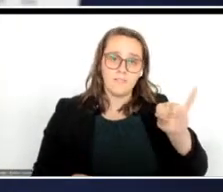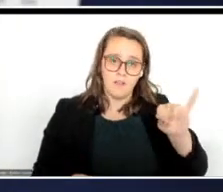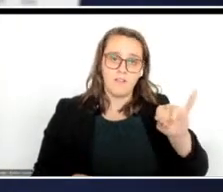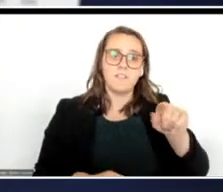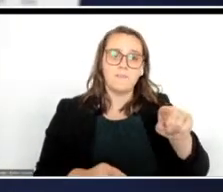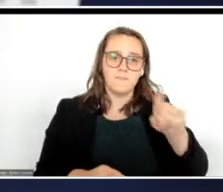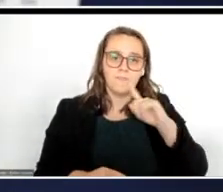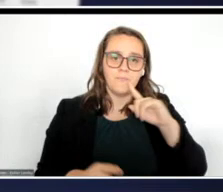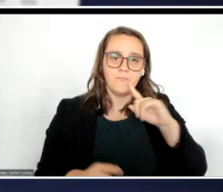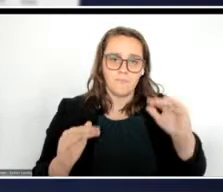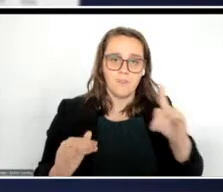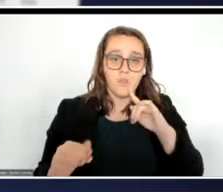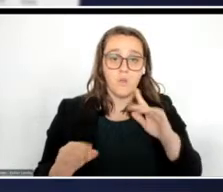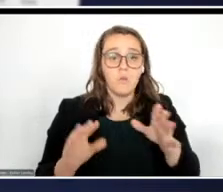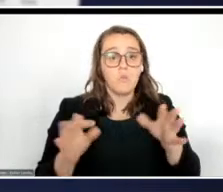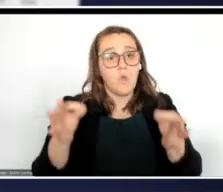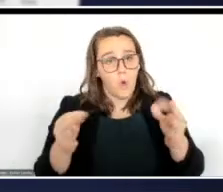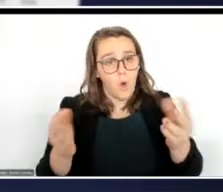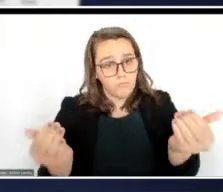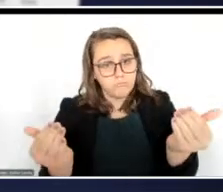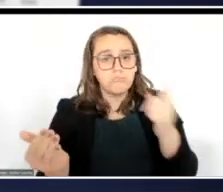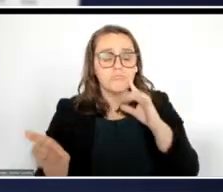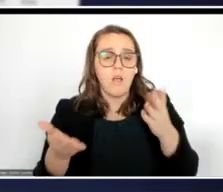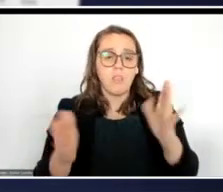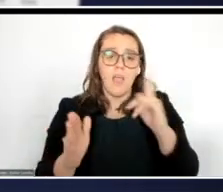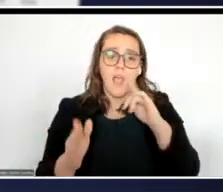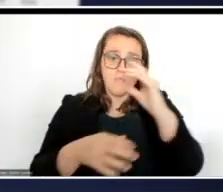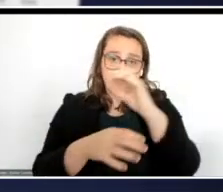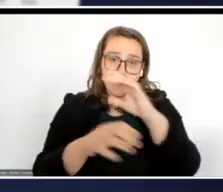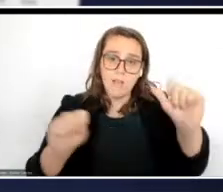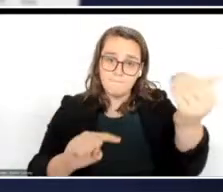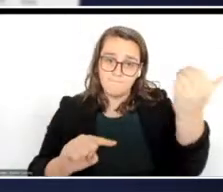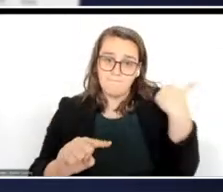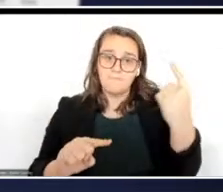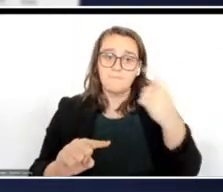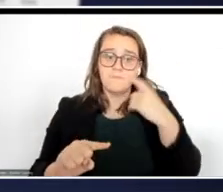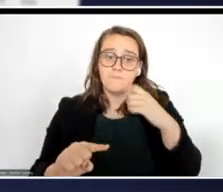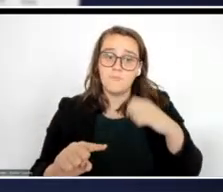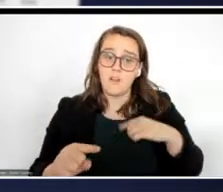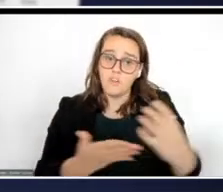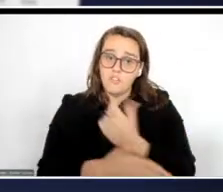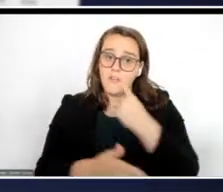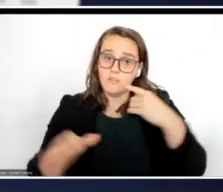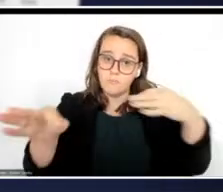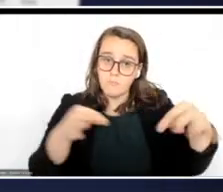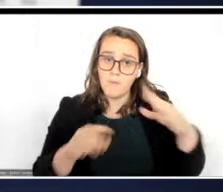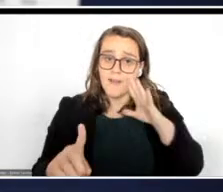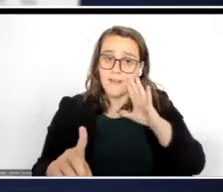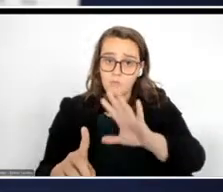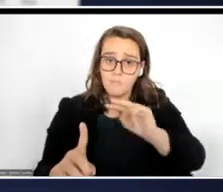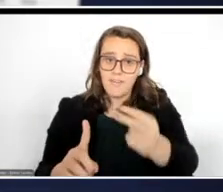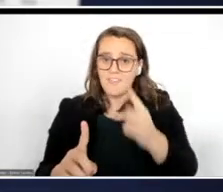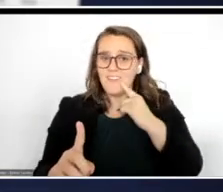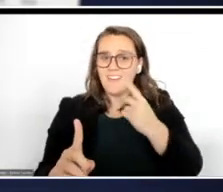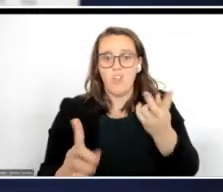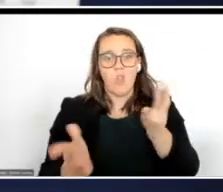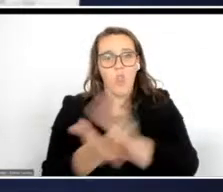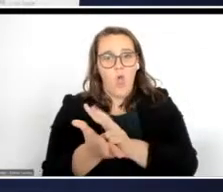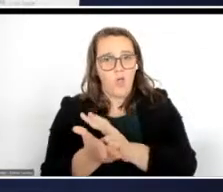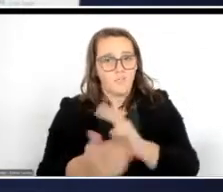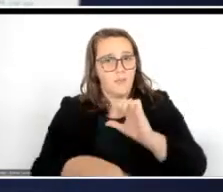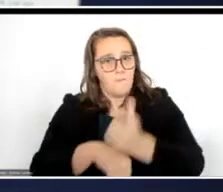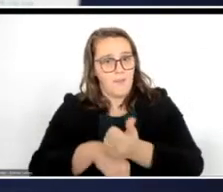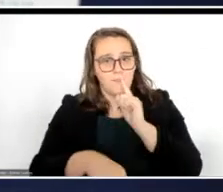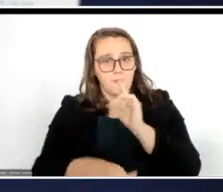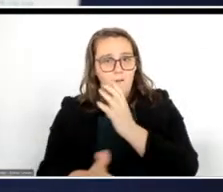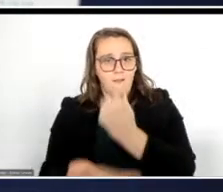the chance to make his case, and he has lost on the merits." Another judge in Michigan called the claims, quote, "nothing